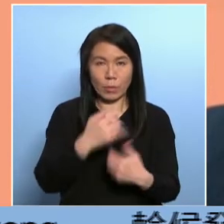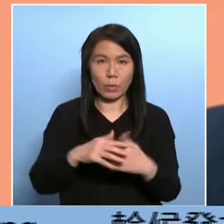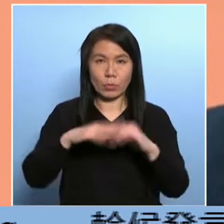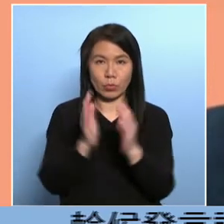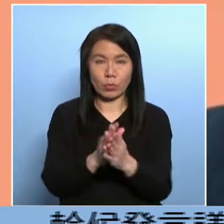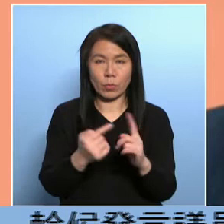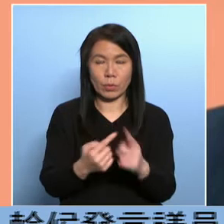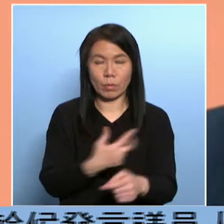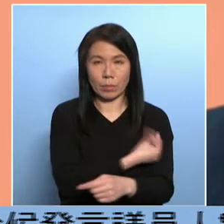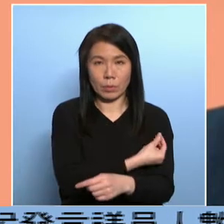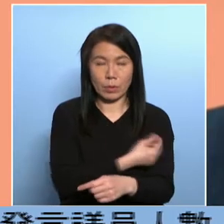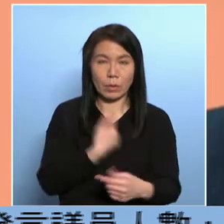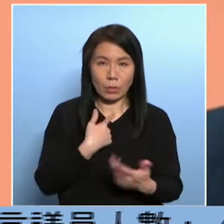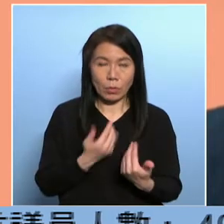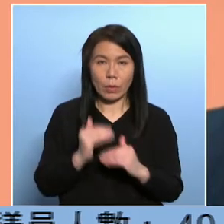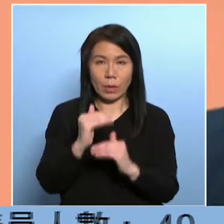in restriction and testing